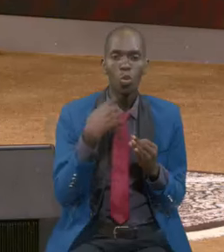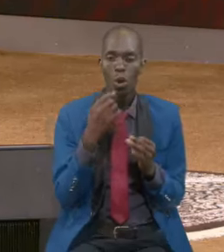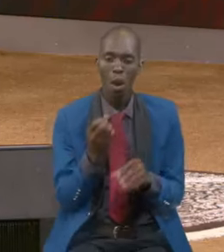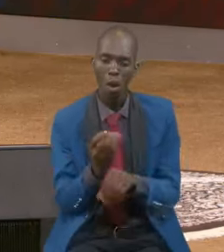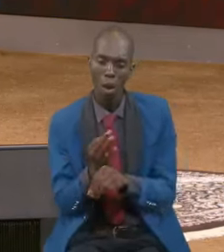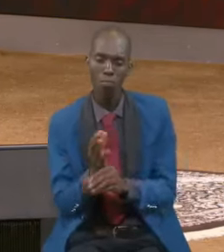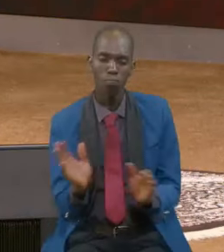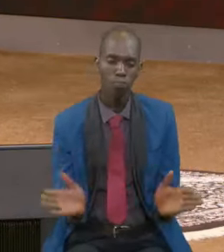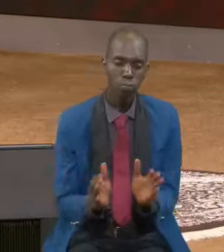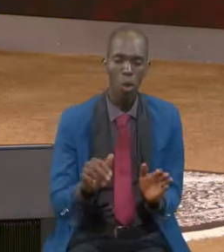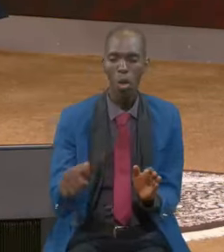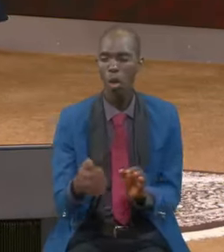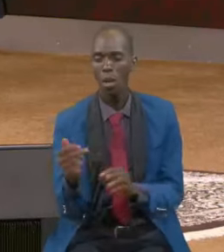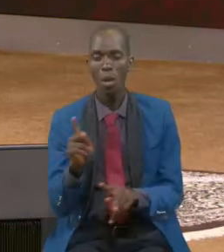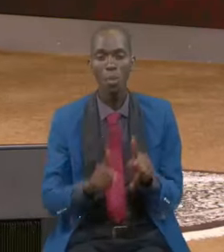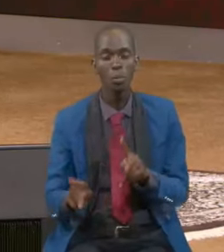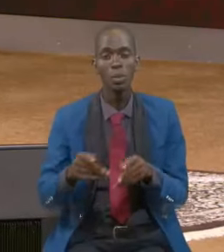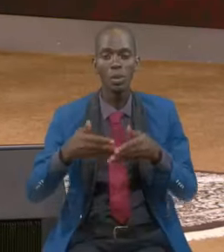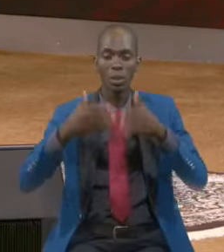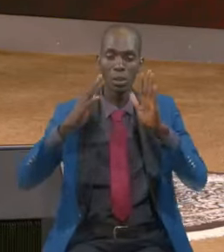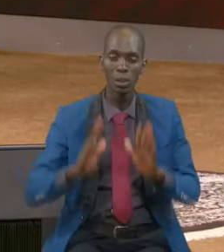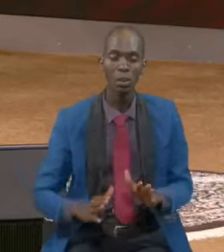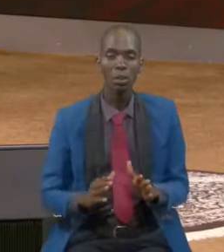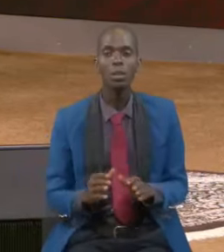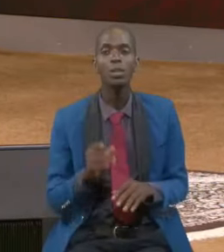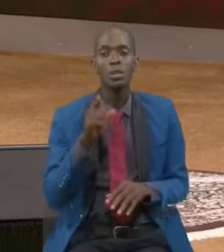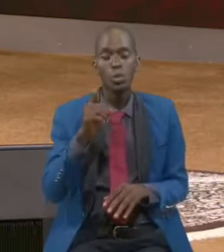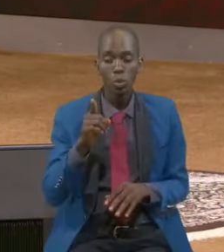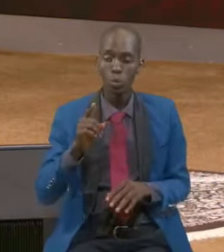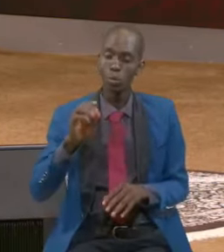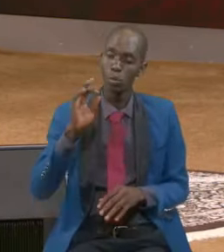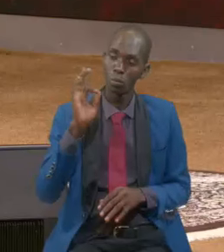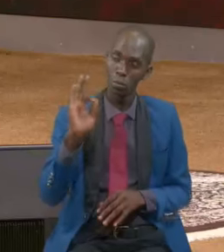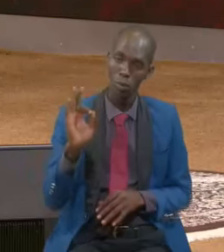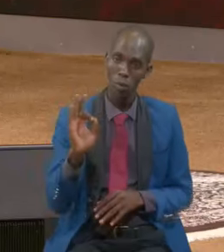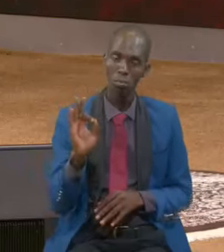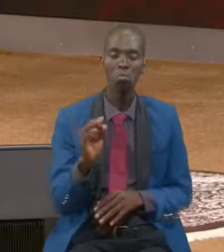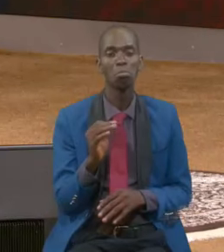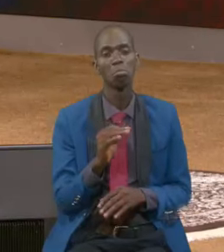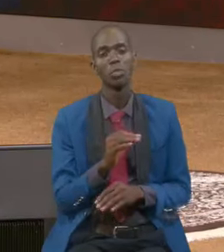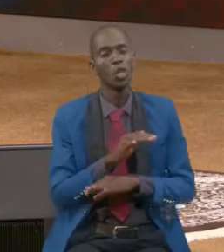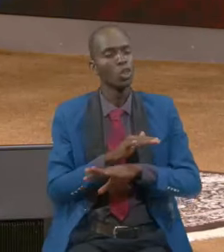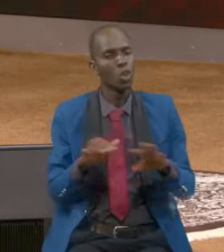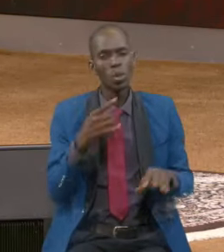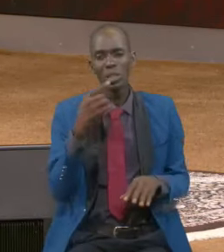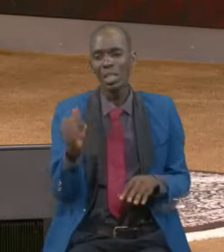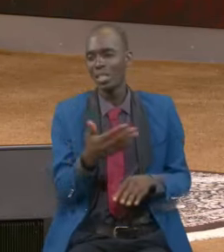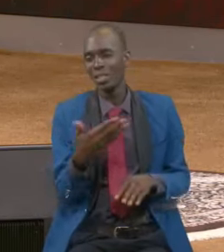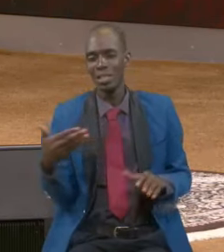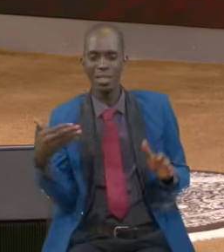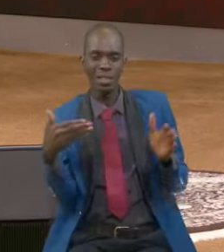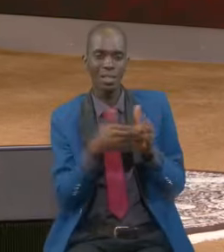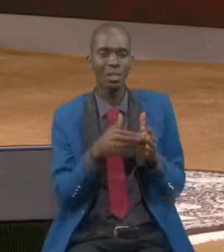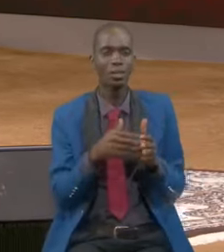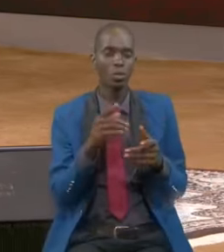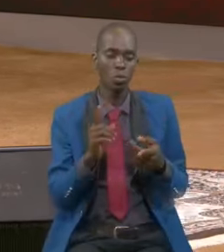other people, sectional leaders, so speak ye. Don't say anything contrary to